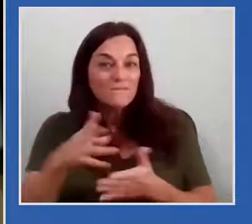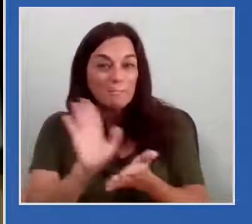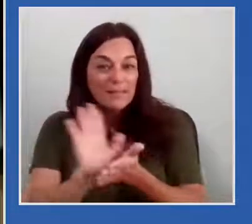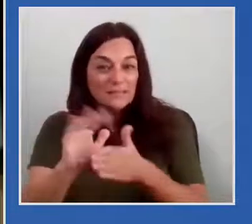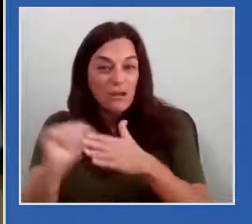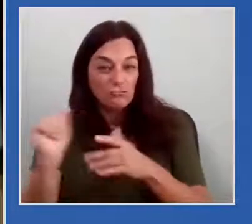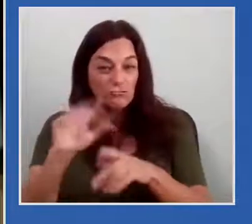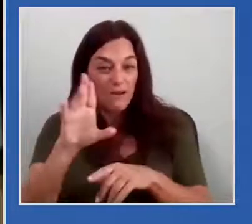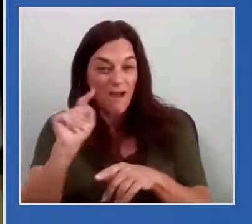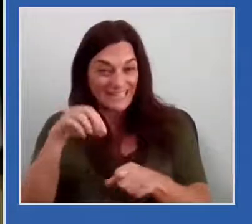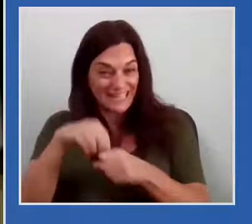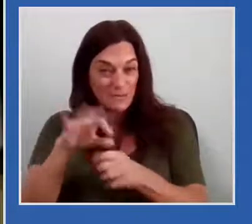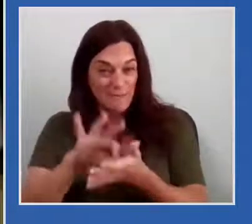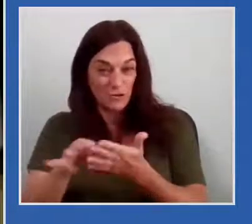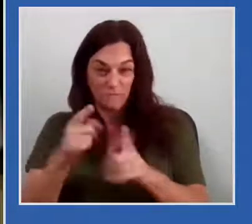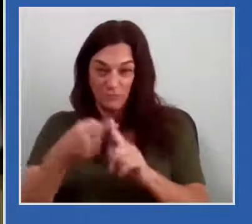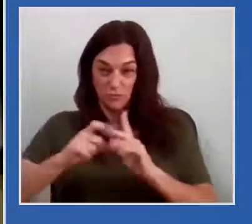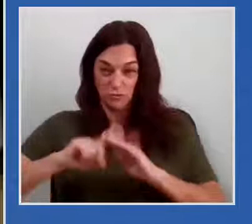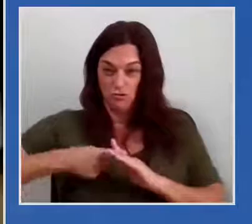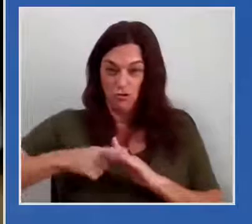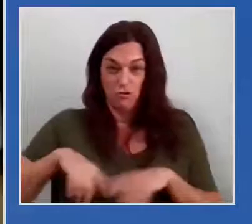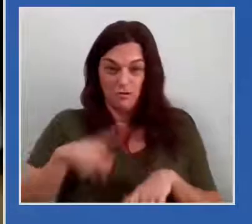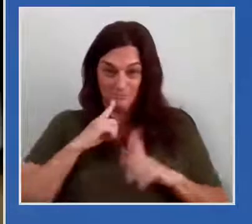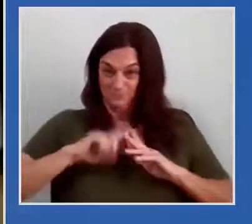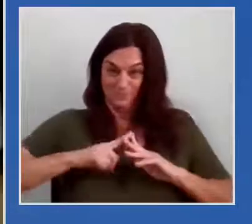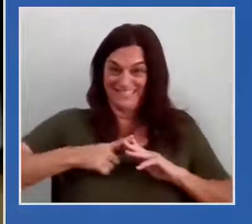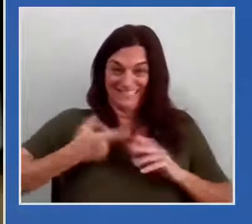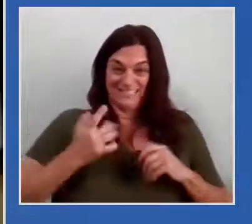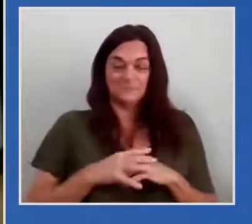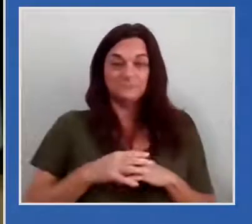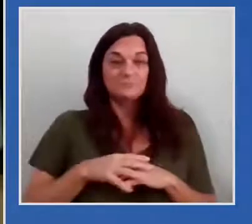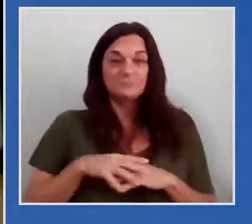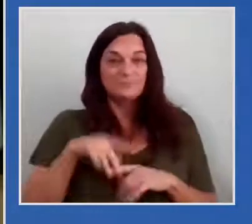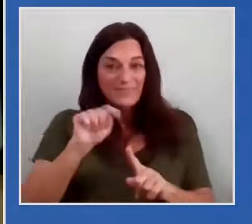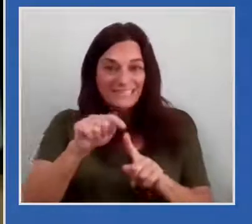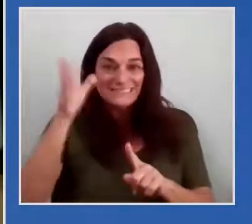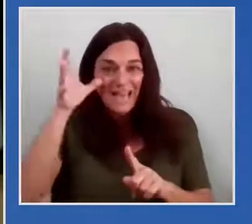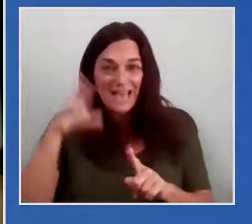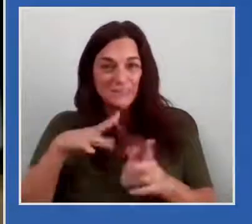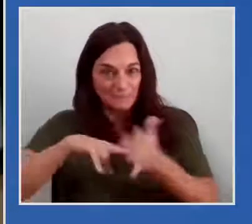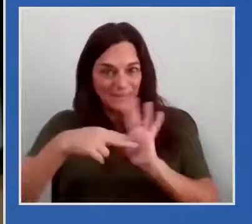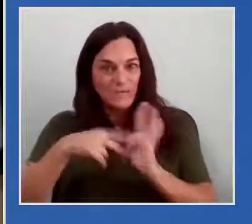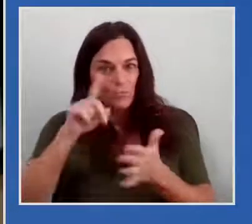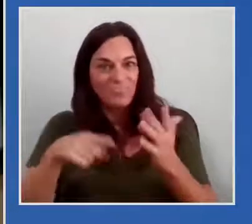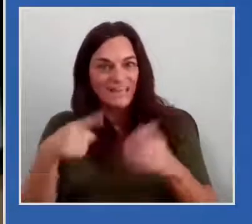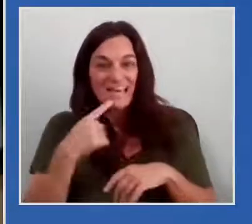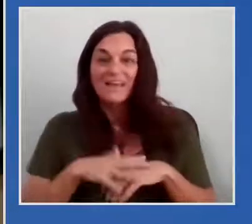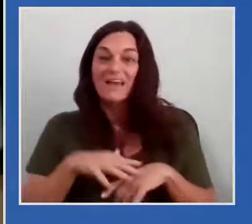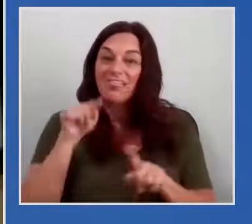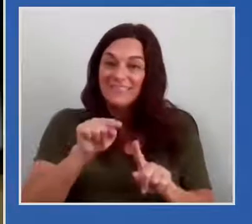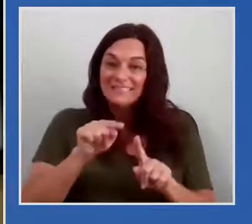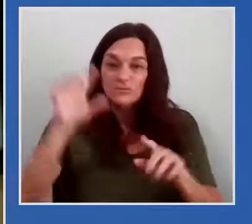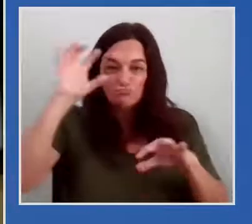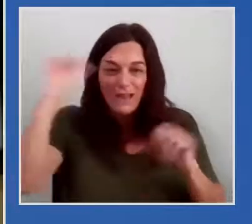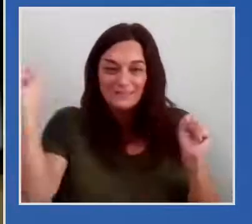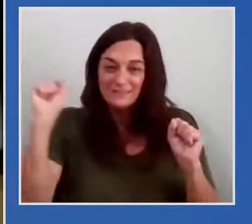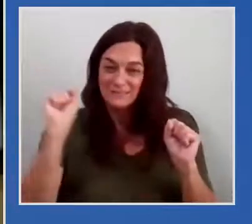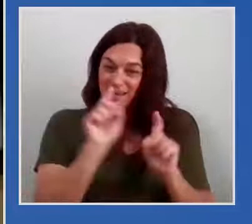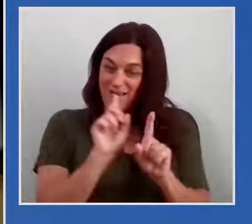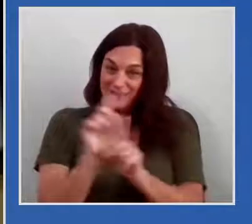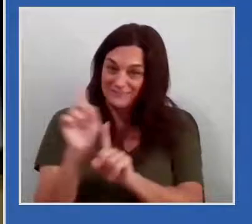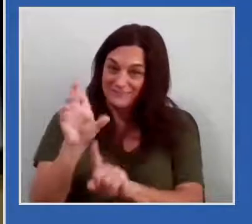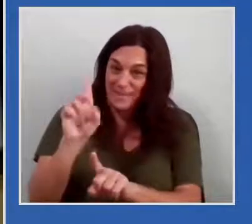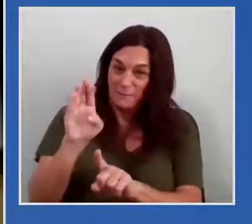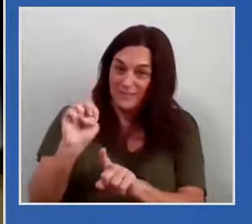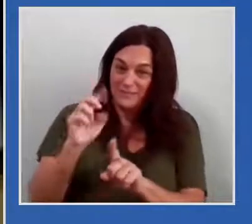from the start, right out the bat. These guys mean what they say. This president, as Debbie pointed out, has pledged to